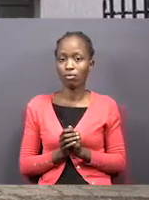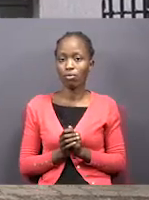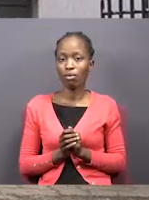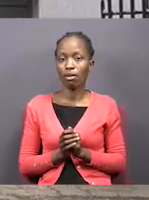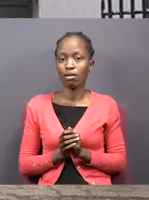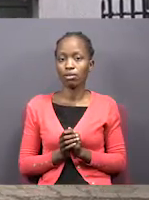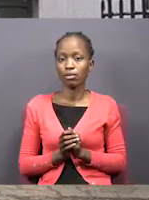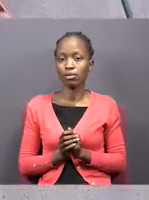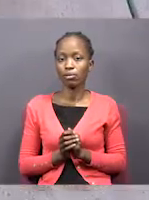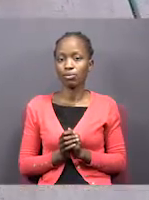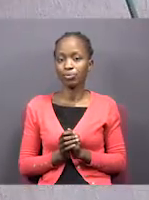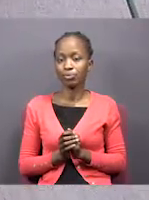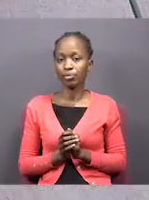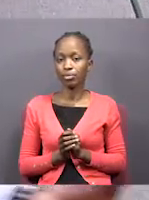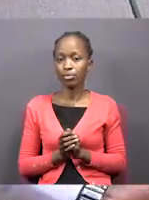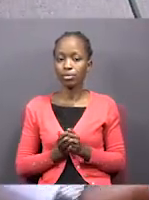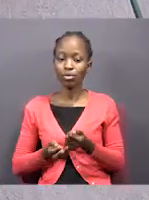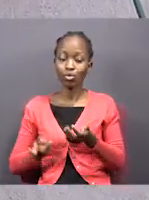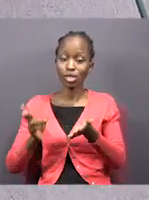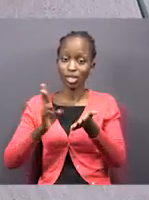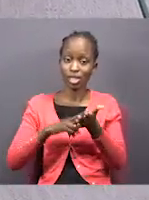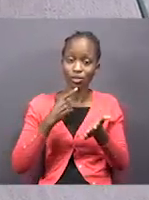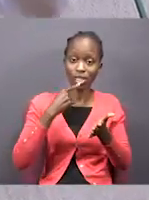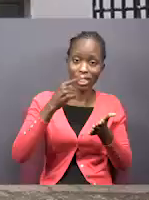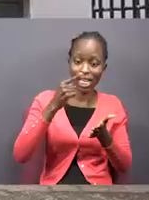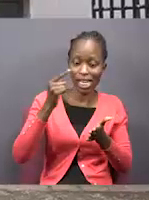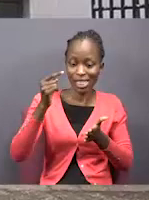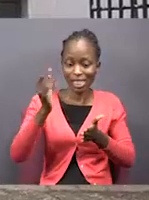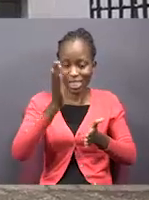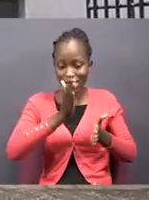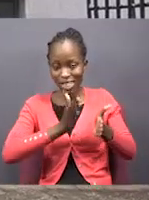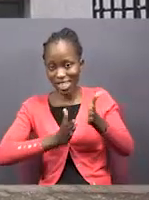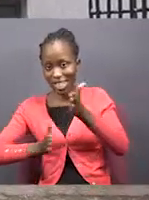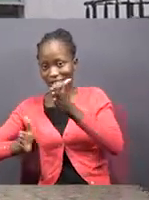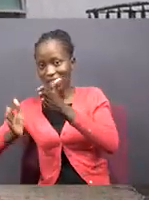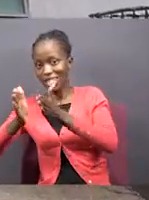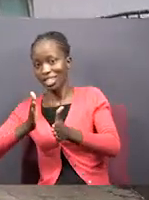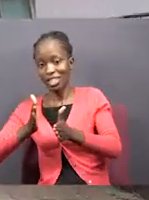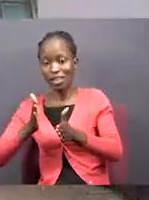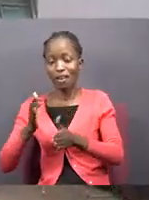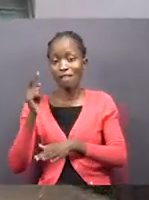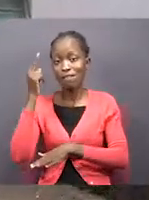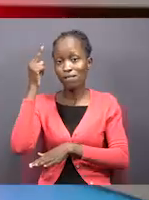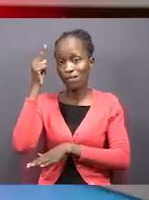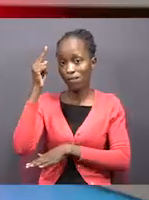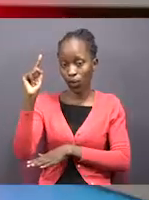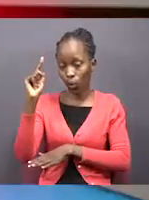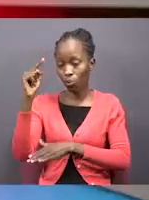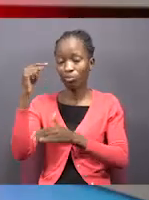the next level. So let me show you something. See here, we have